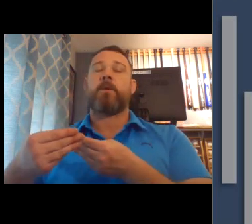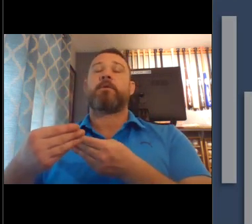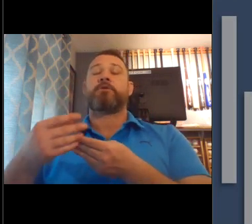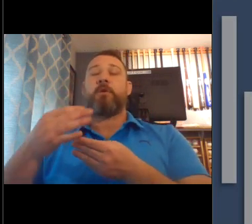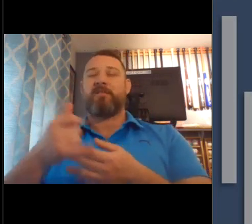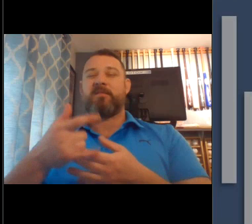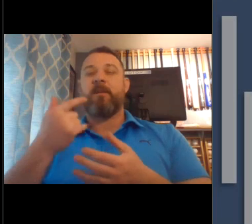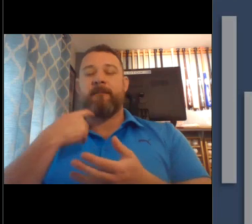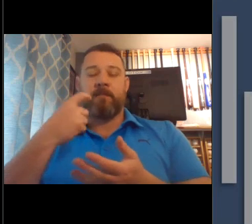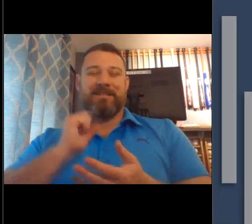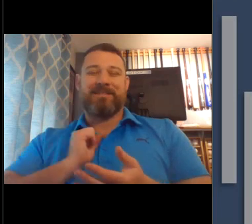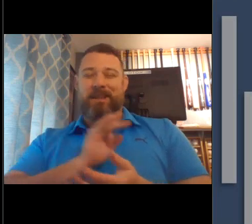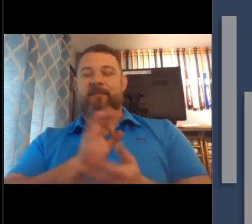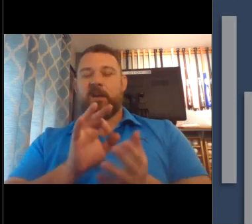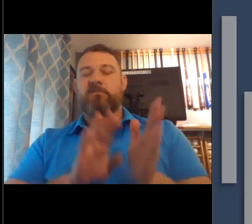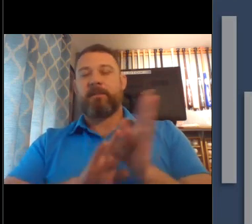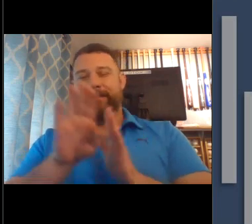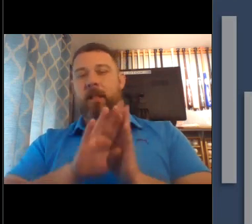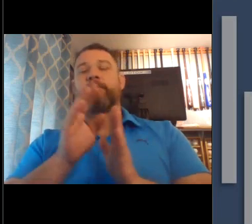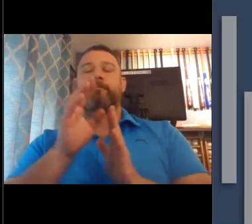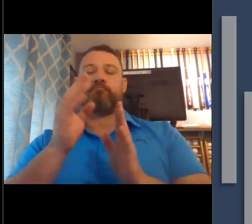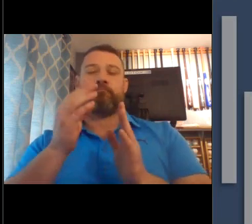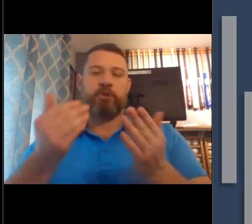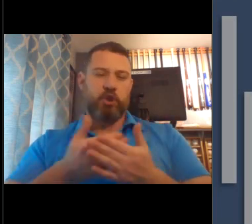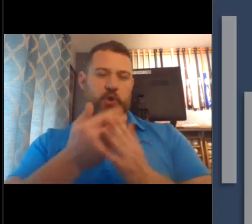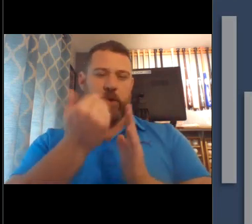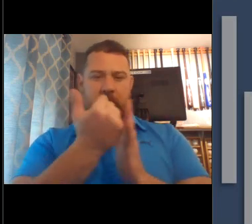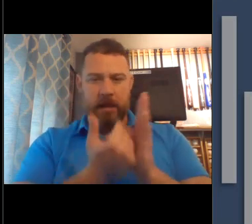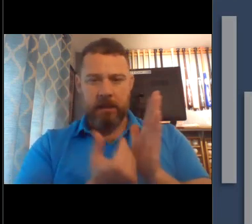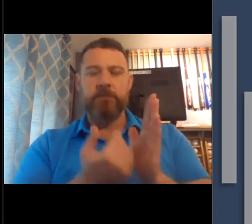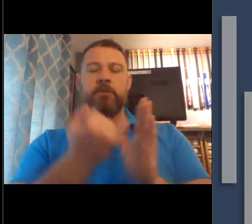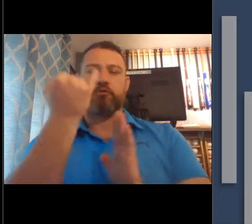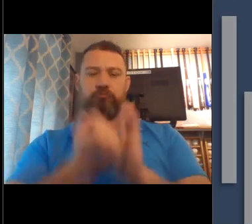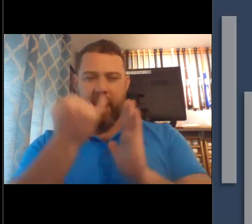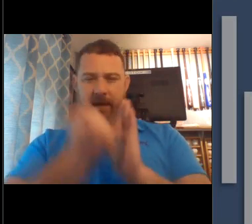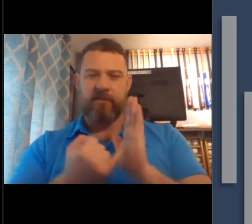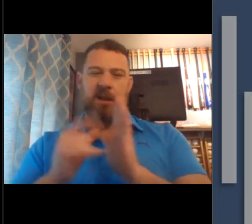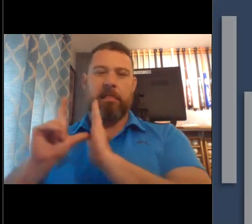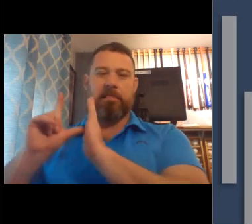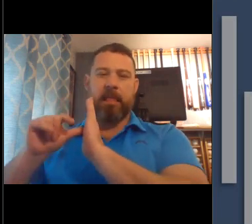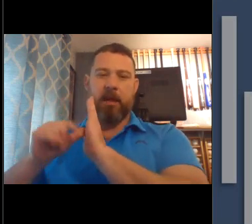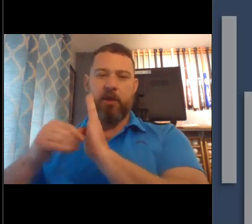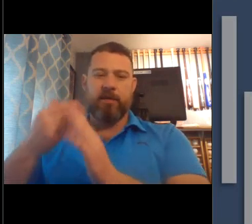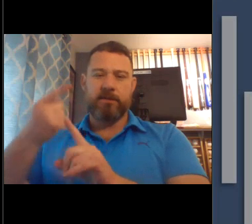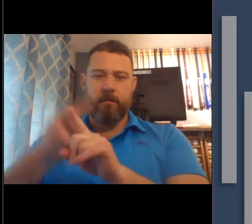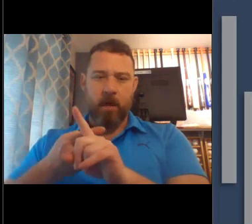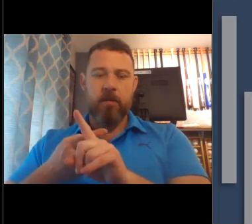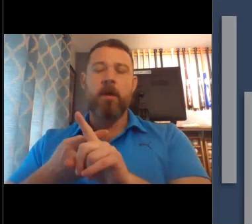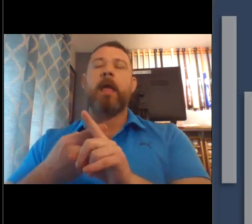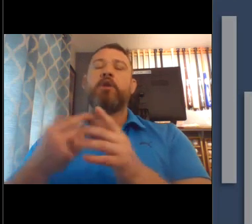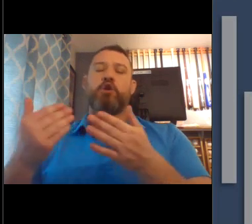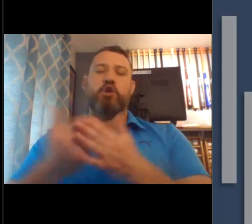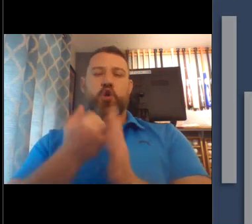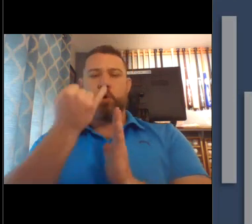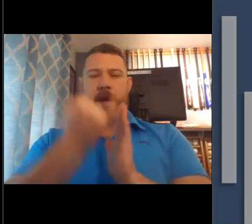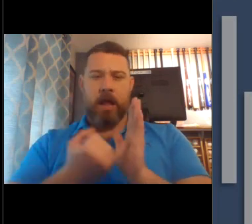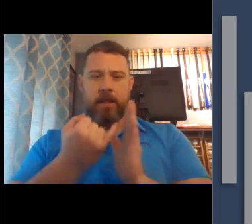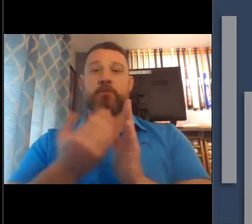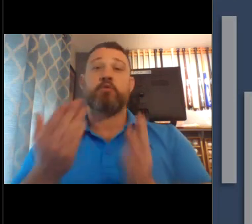guidelines. We anticipate circulating discussion draft guidelines later this month and bringing draft guidelines to the Commission